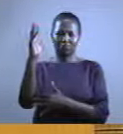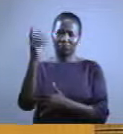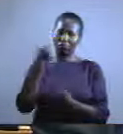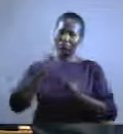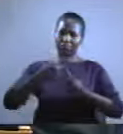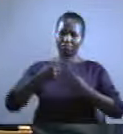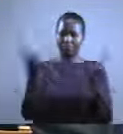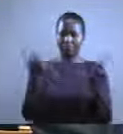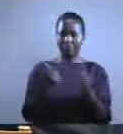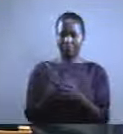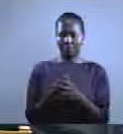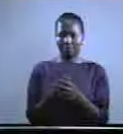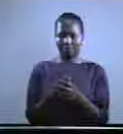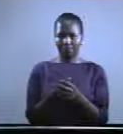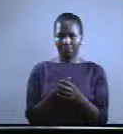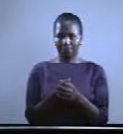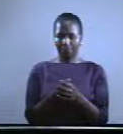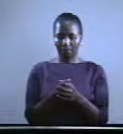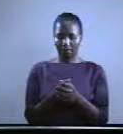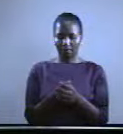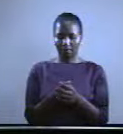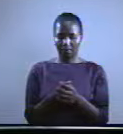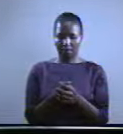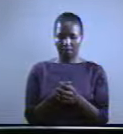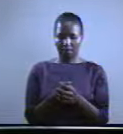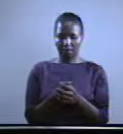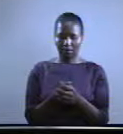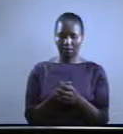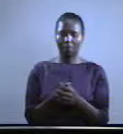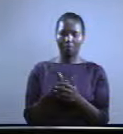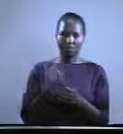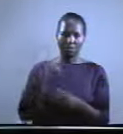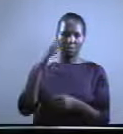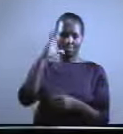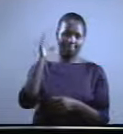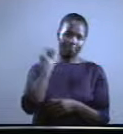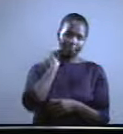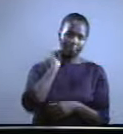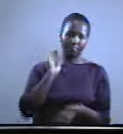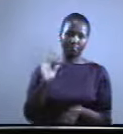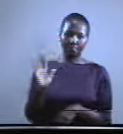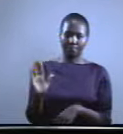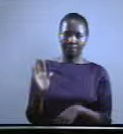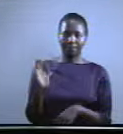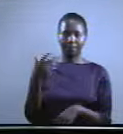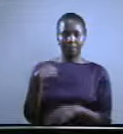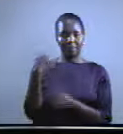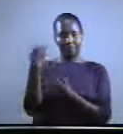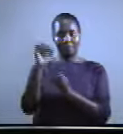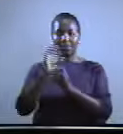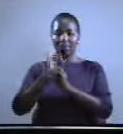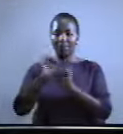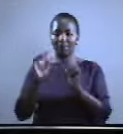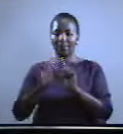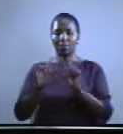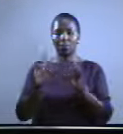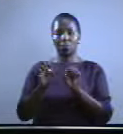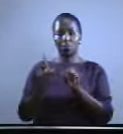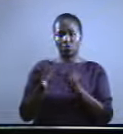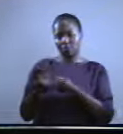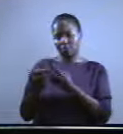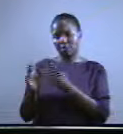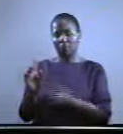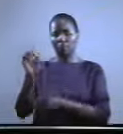declaration. Thank you very much. That's noted. No objections agreed to, but there will be an opportunity for